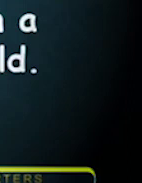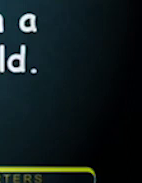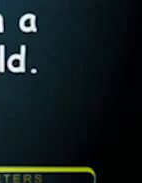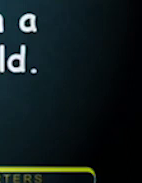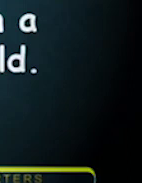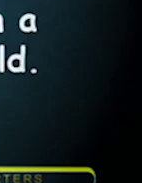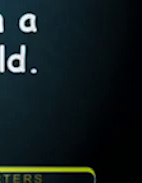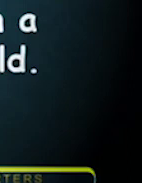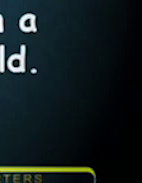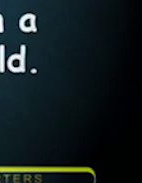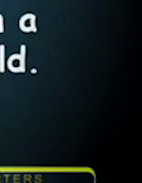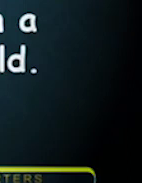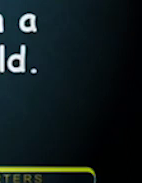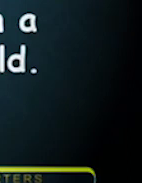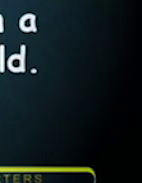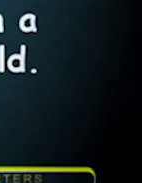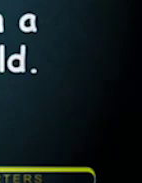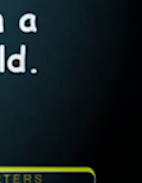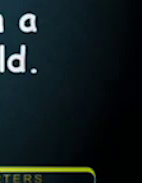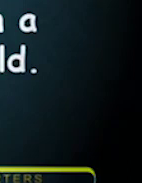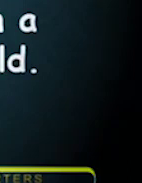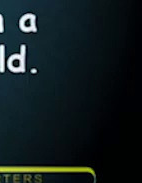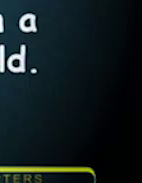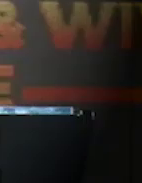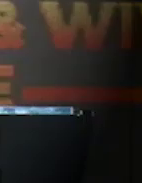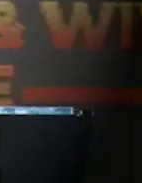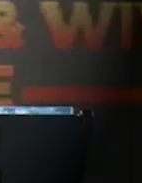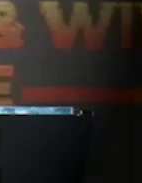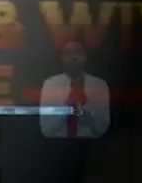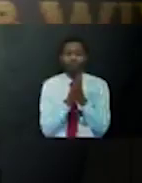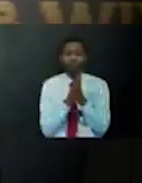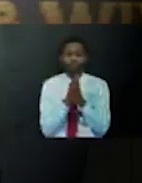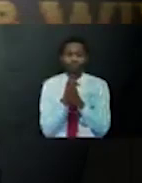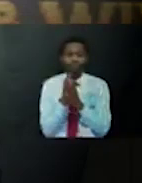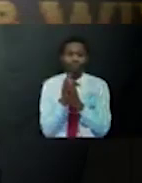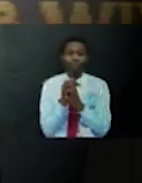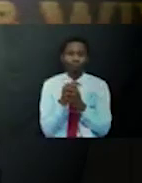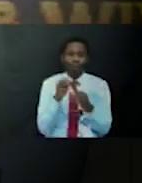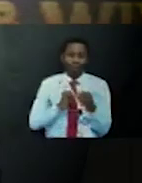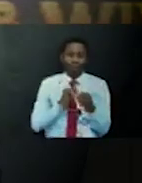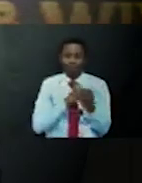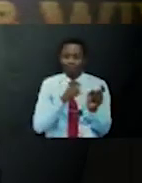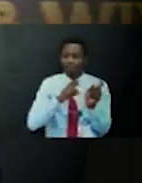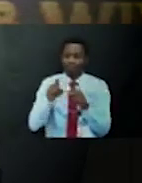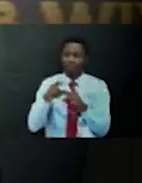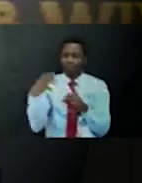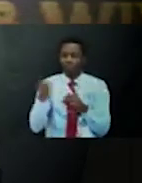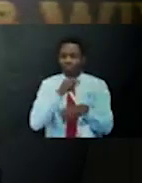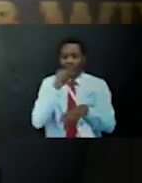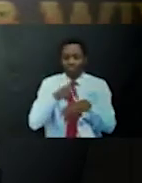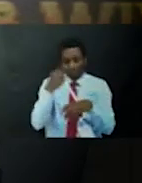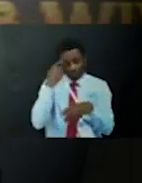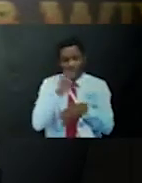send out their members, and the members must go and take the nations for Christ as envisioned in